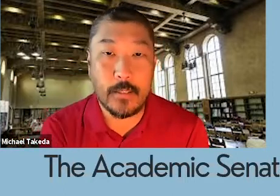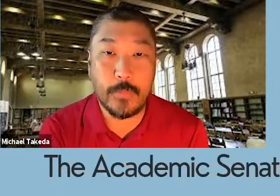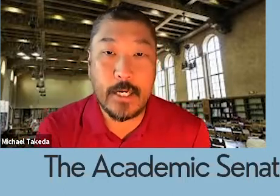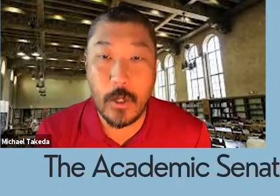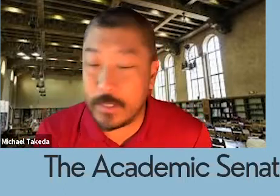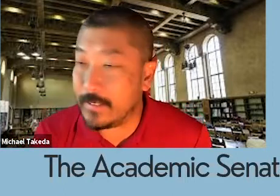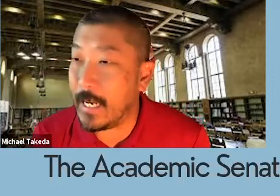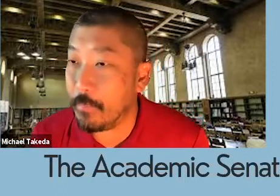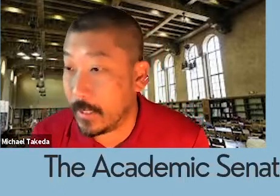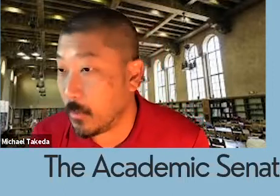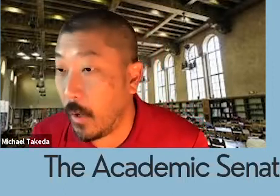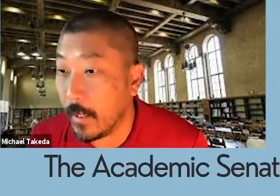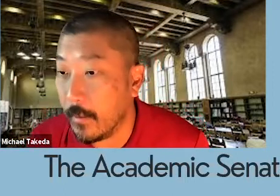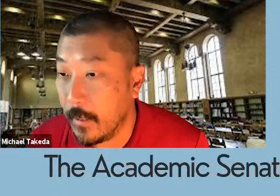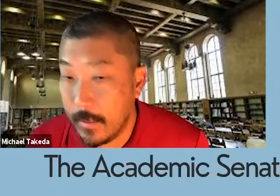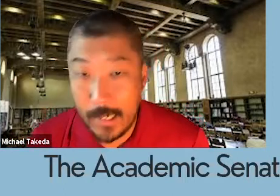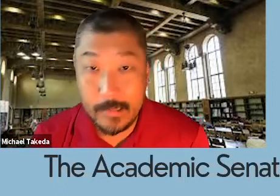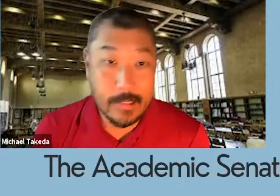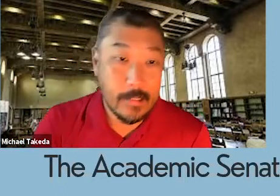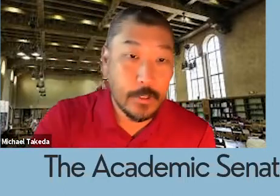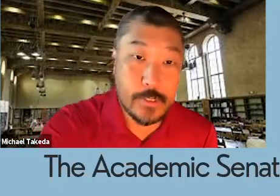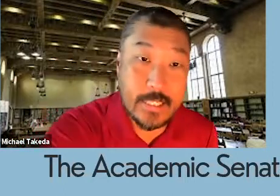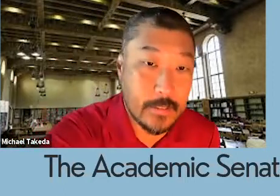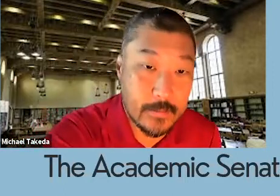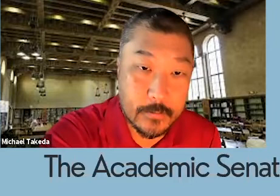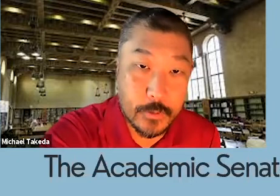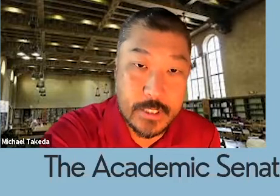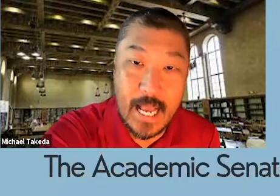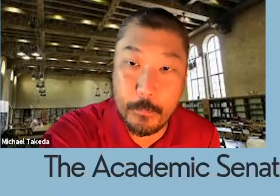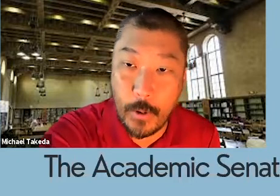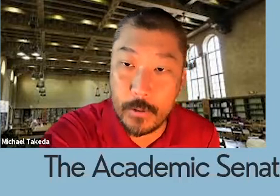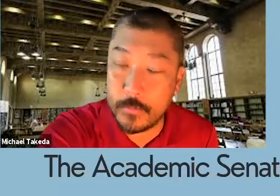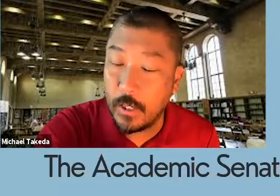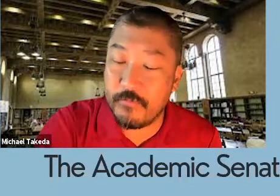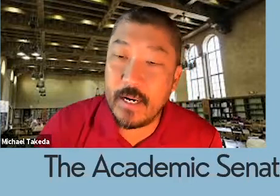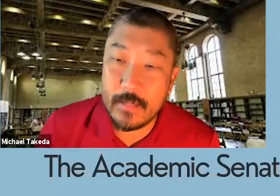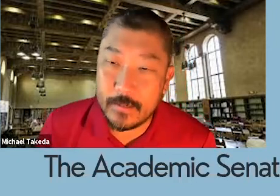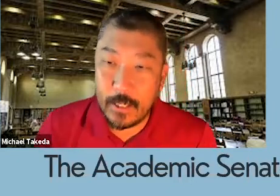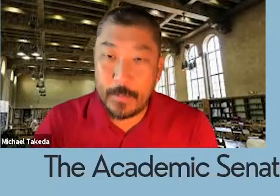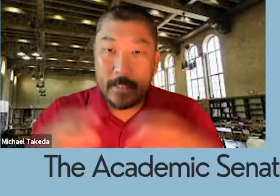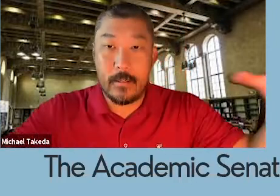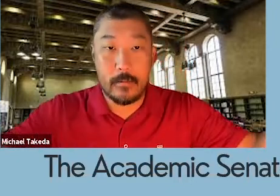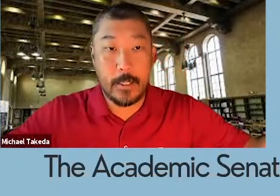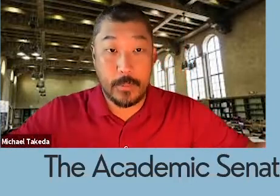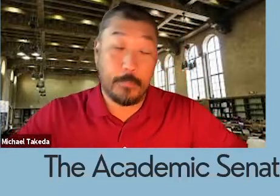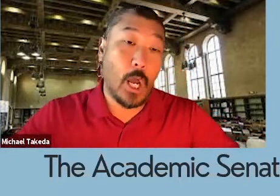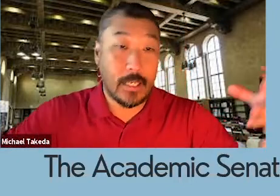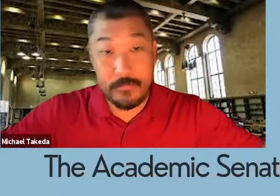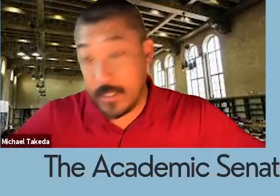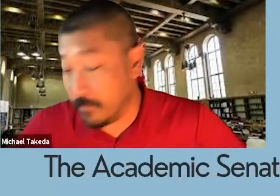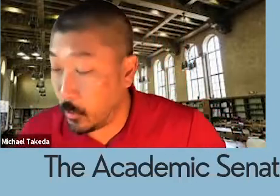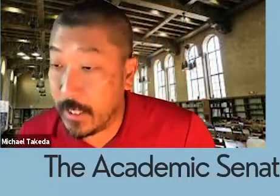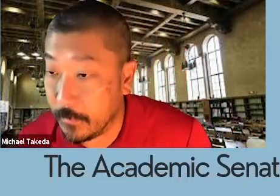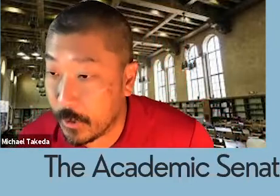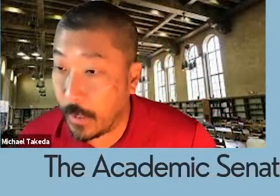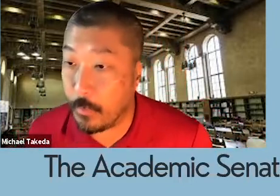encompass what we call the 10+1. You'll see the 10 are fairly clear. I mean, they're broad. Like